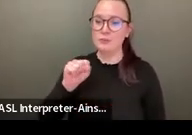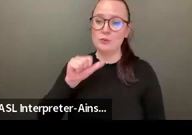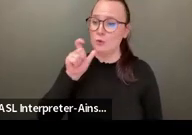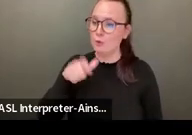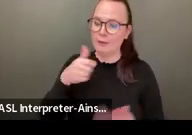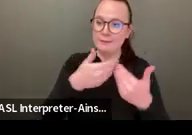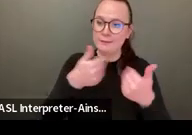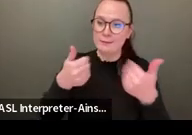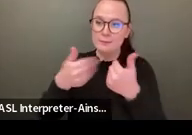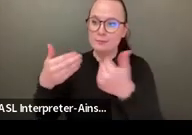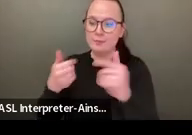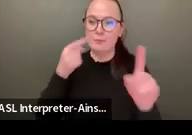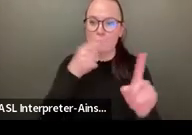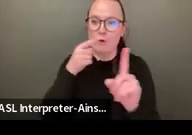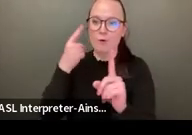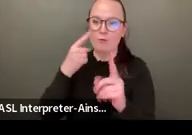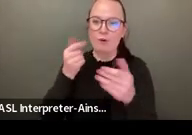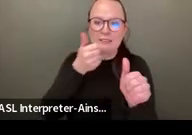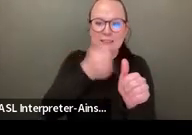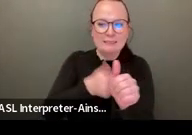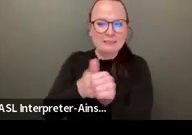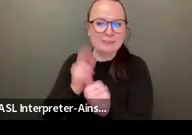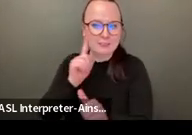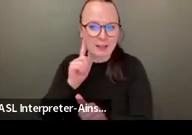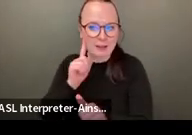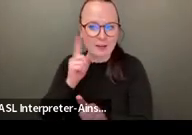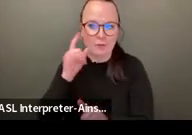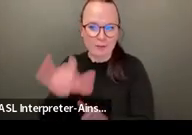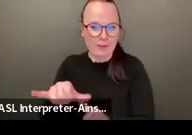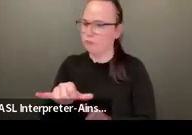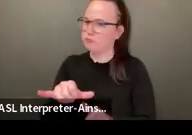sound you're working on for articulation.